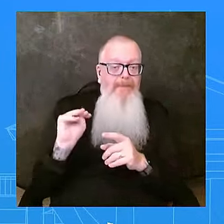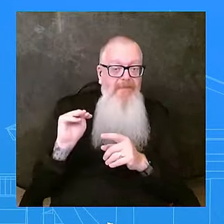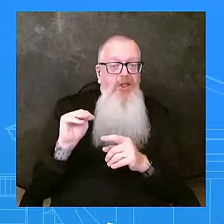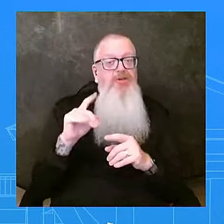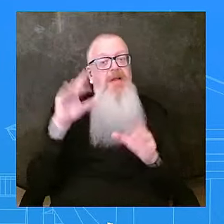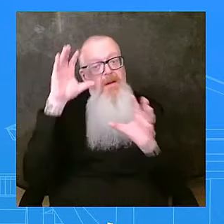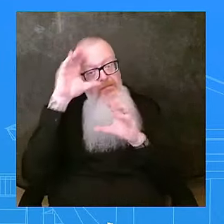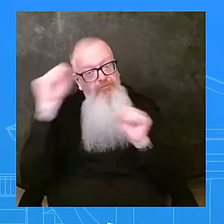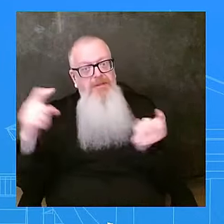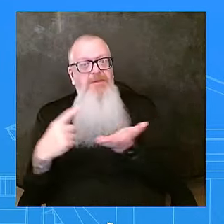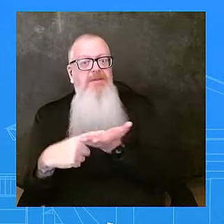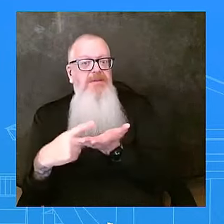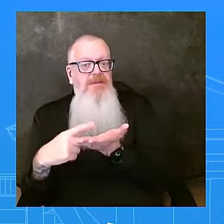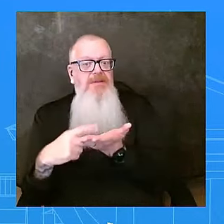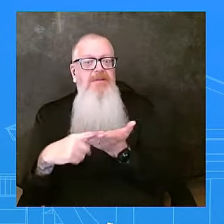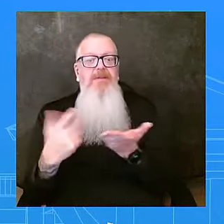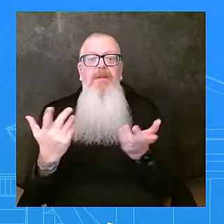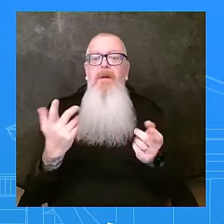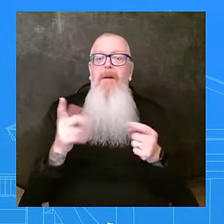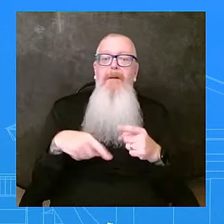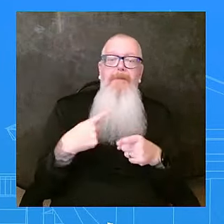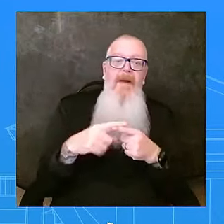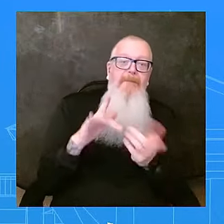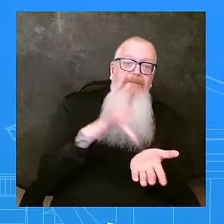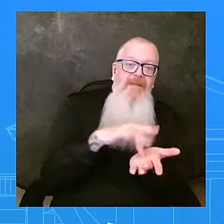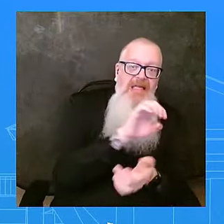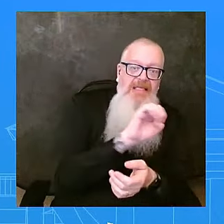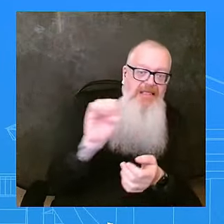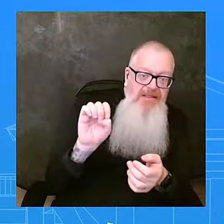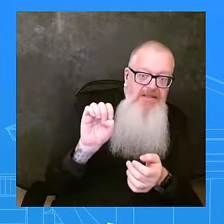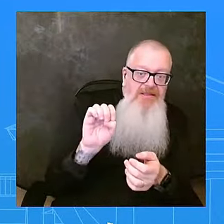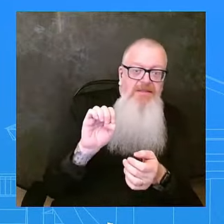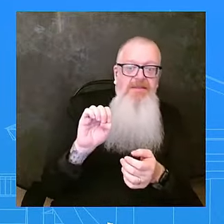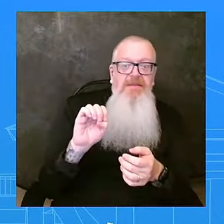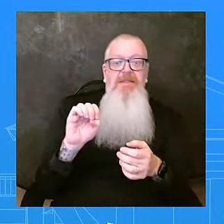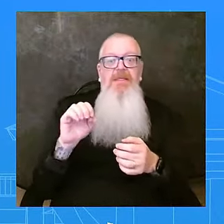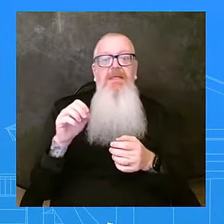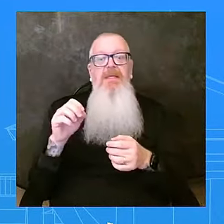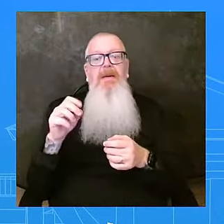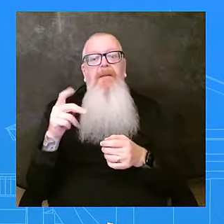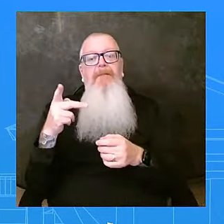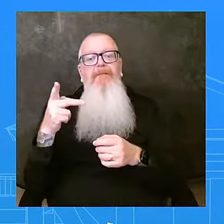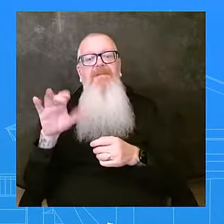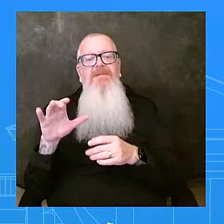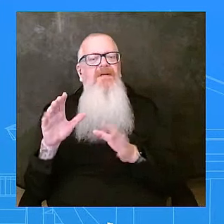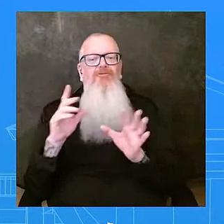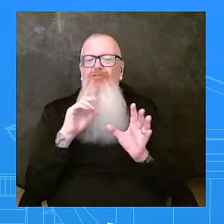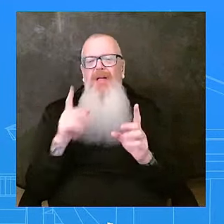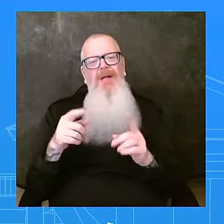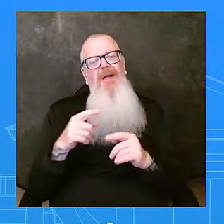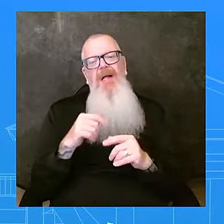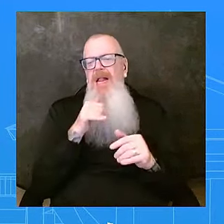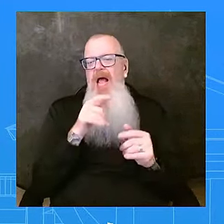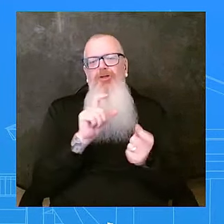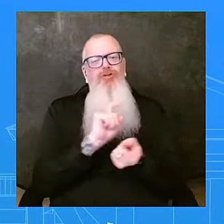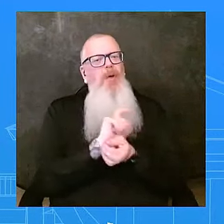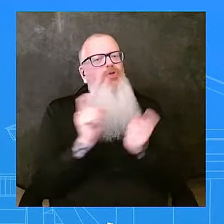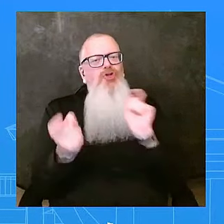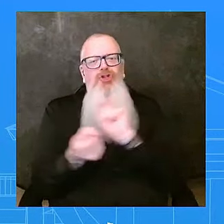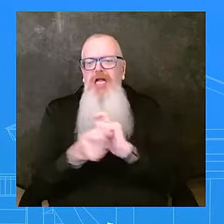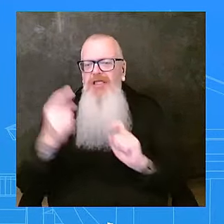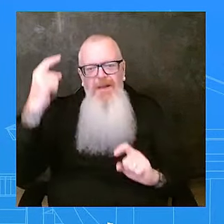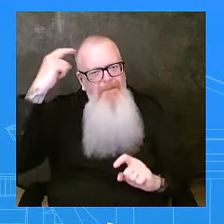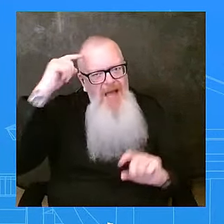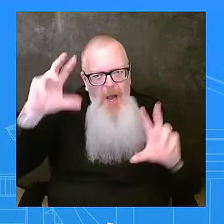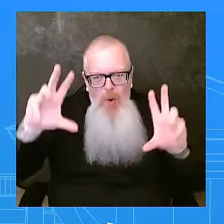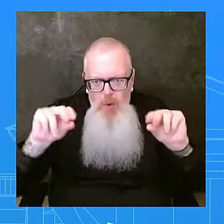in the Indo-Pacific. This isn't about twisting arms or trying to change minds. The British government has made their determination about